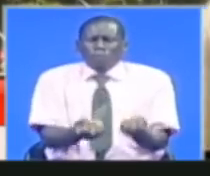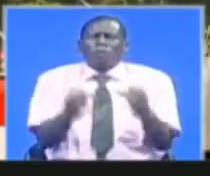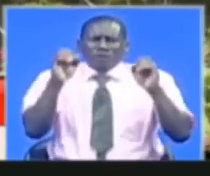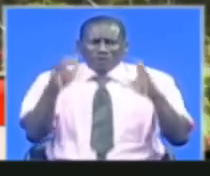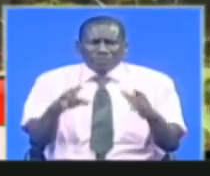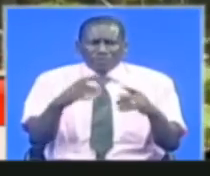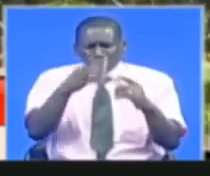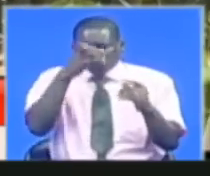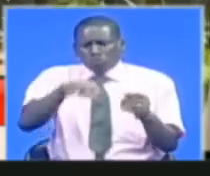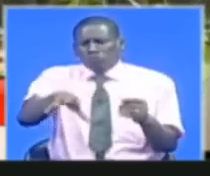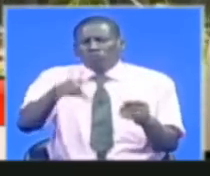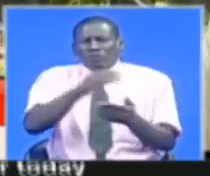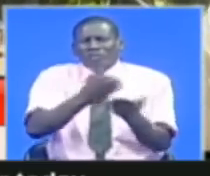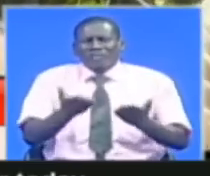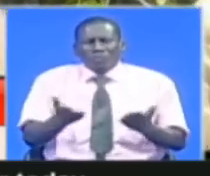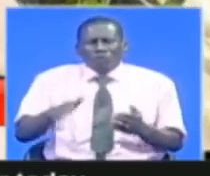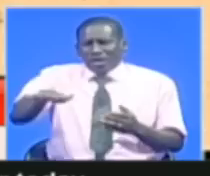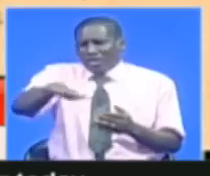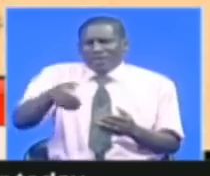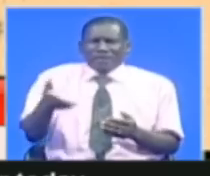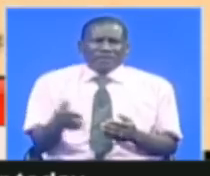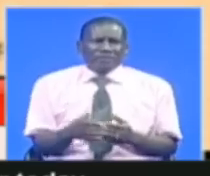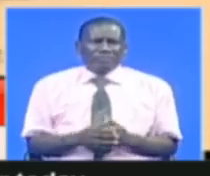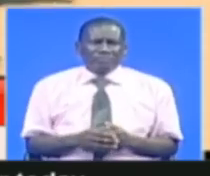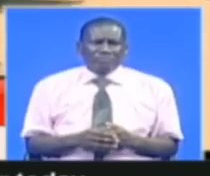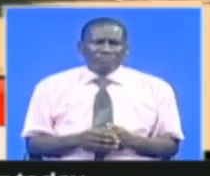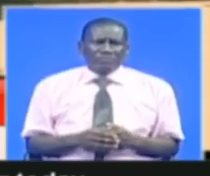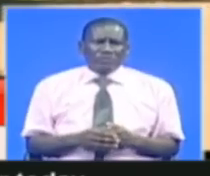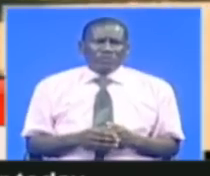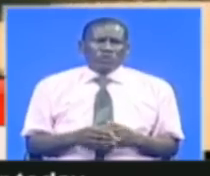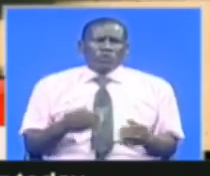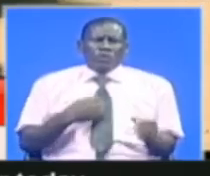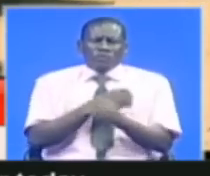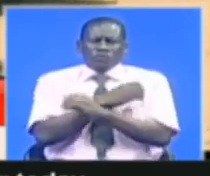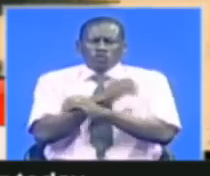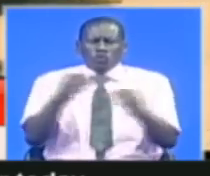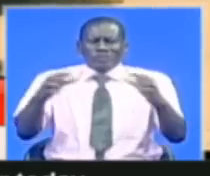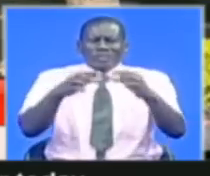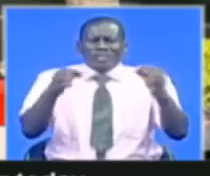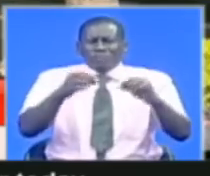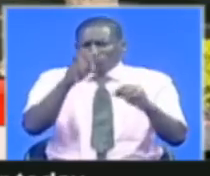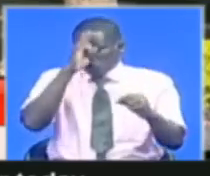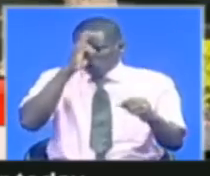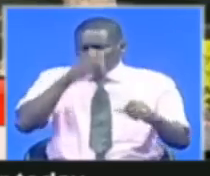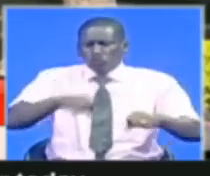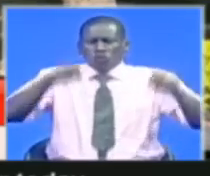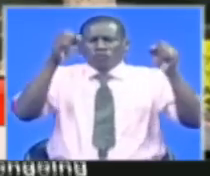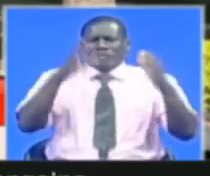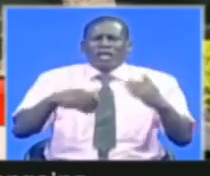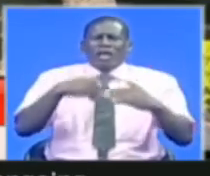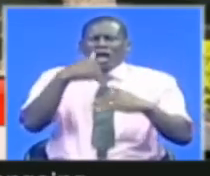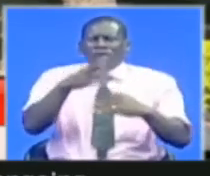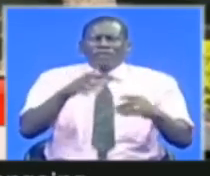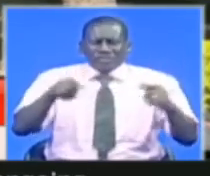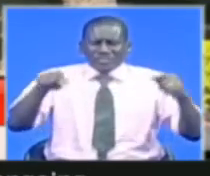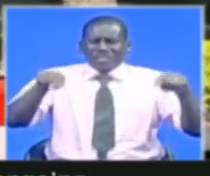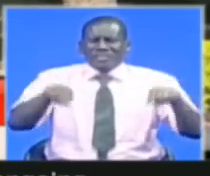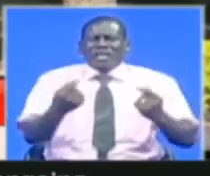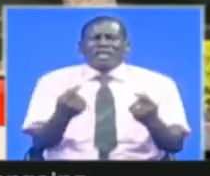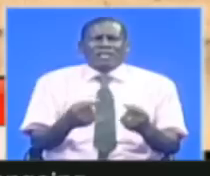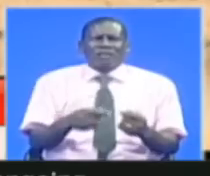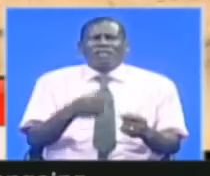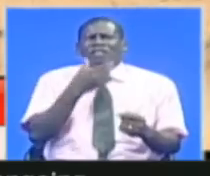found somewhere on the site here. There has been no concrete statement from the police after the Bangle raid. His